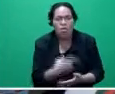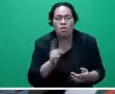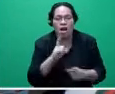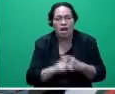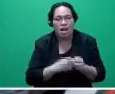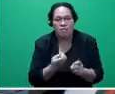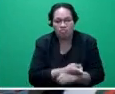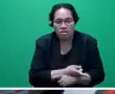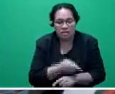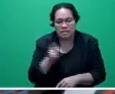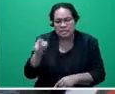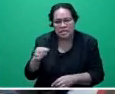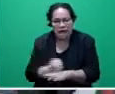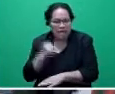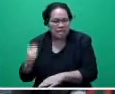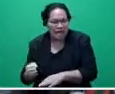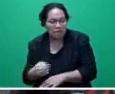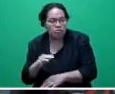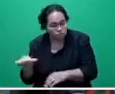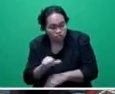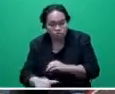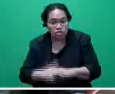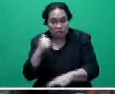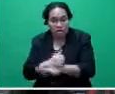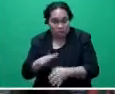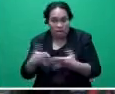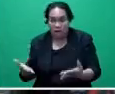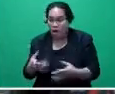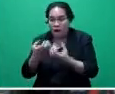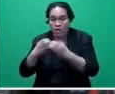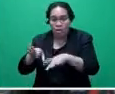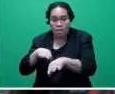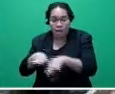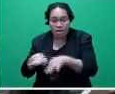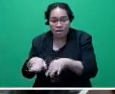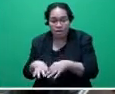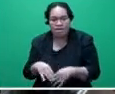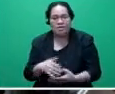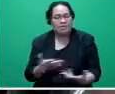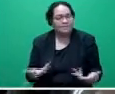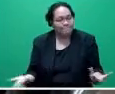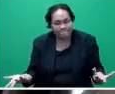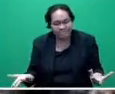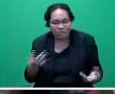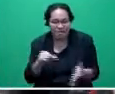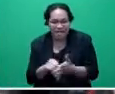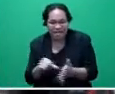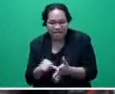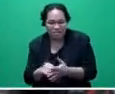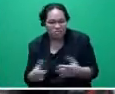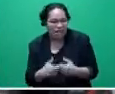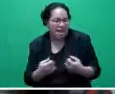by the intention of this government, setting up a cover council as opposed to cover growers council. The objects of regulating the cover